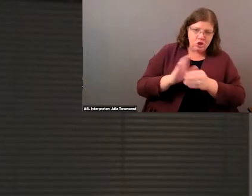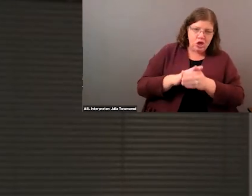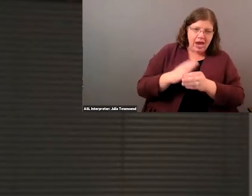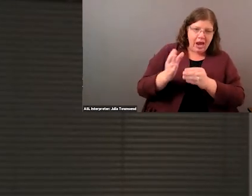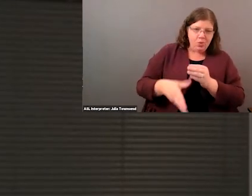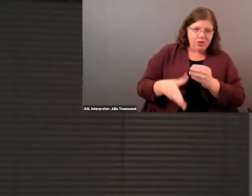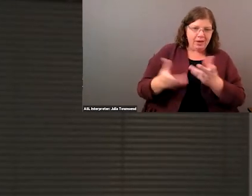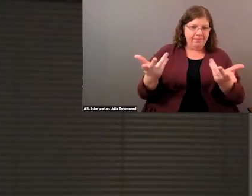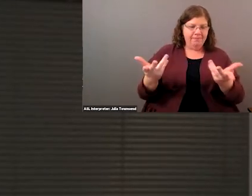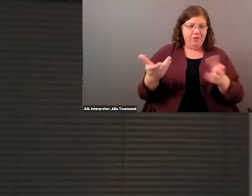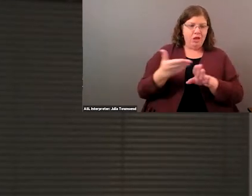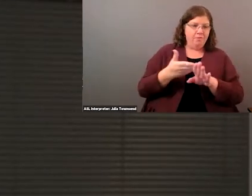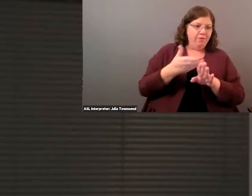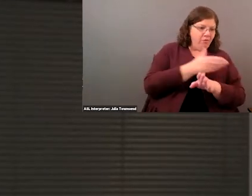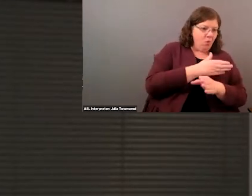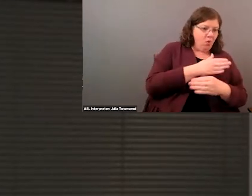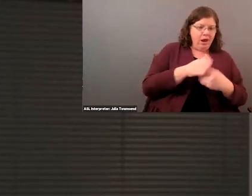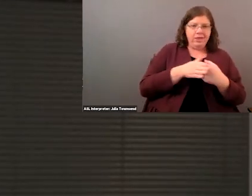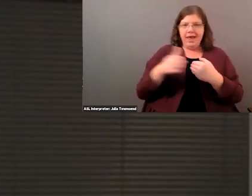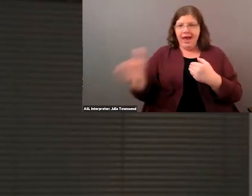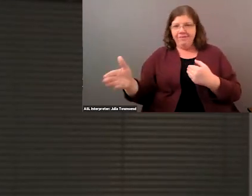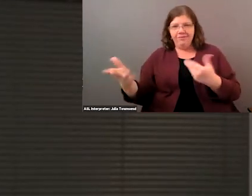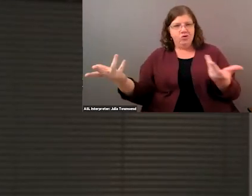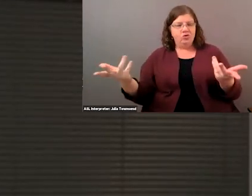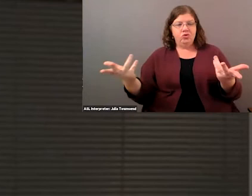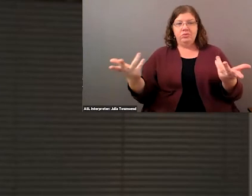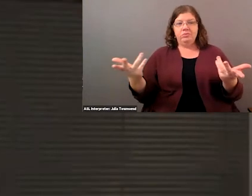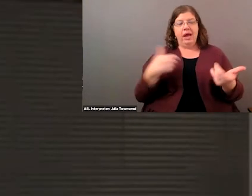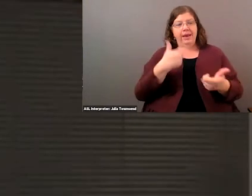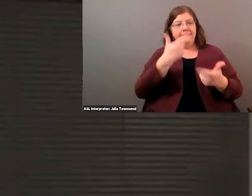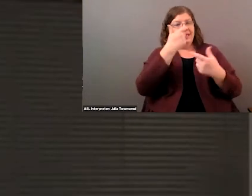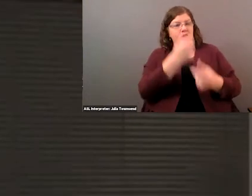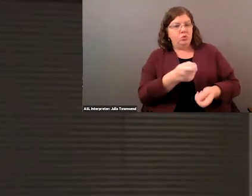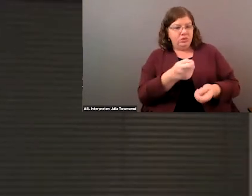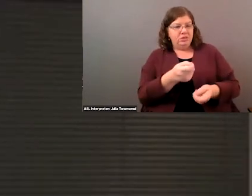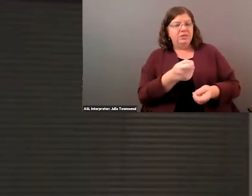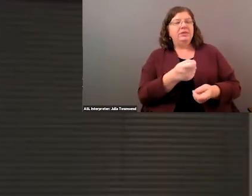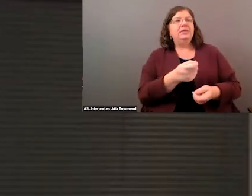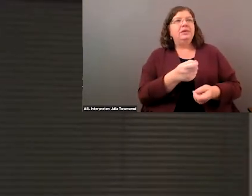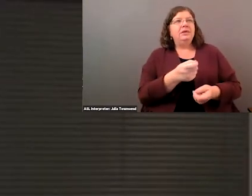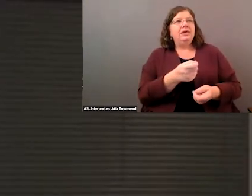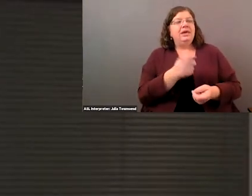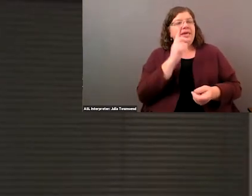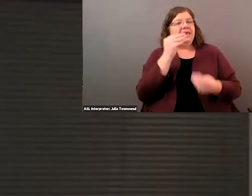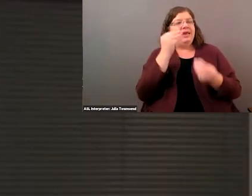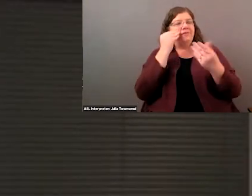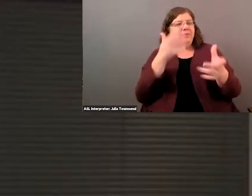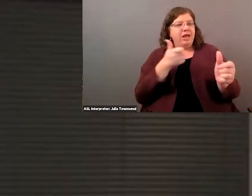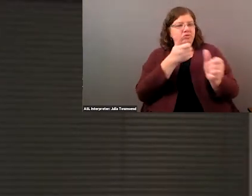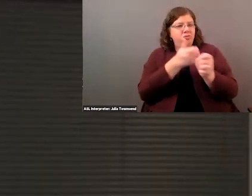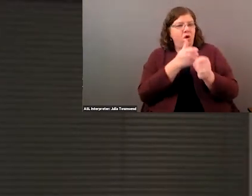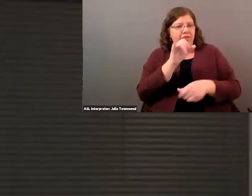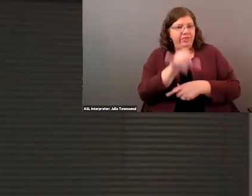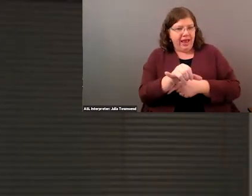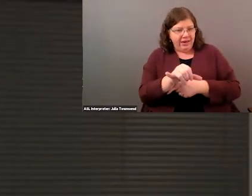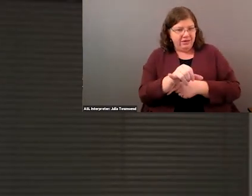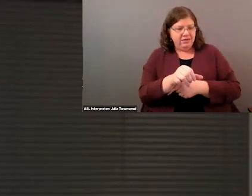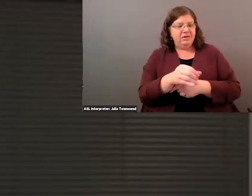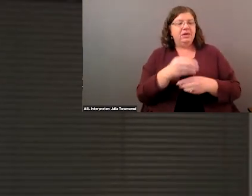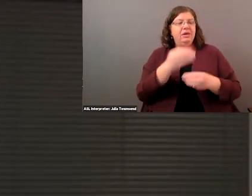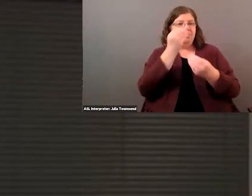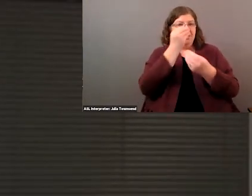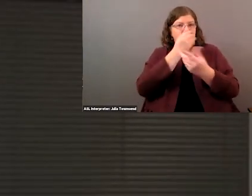in getting updates on that and bringing reports to, if the rest of the board wants to hear it. If not, I'm happy to hear it in